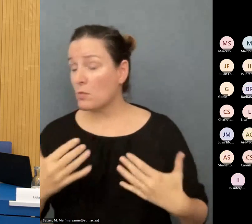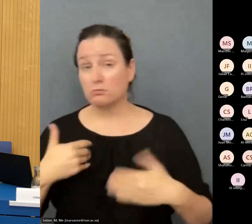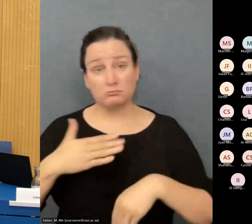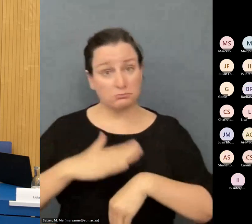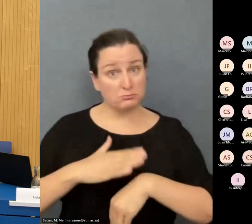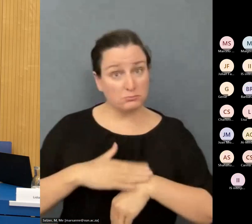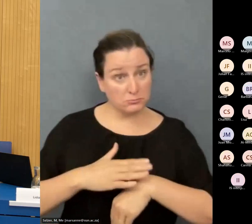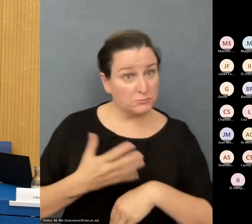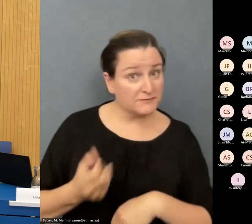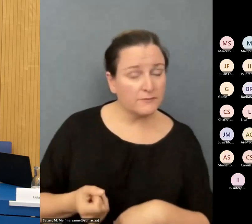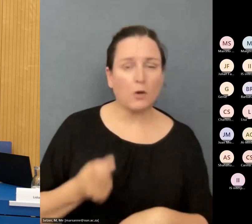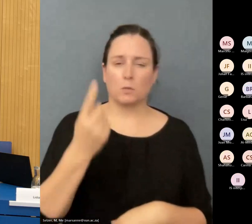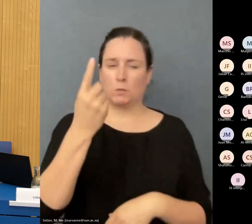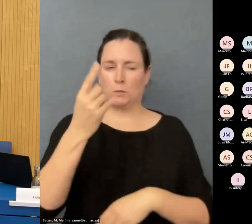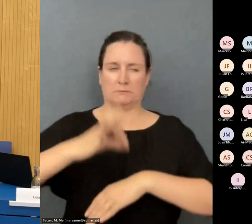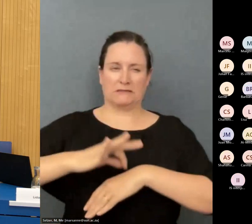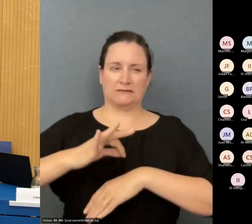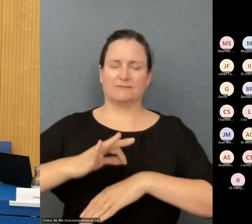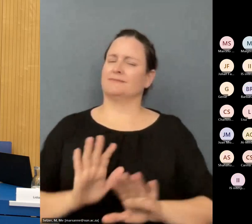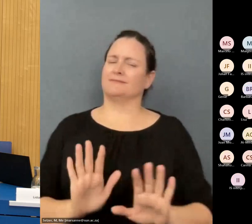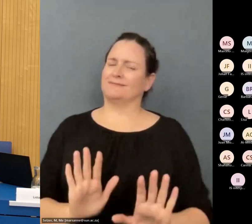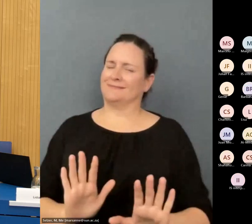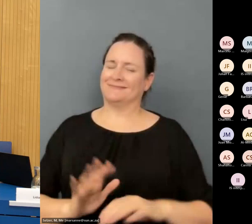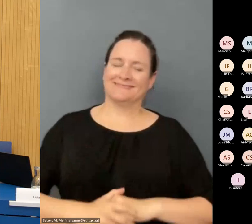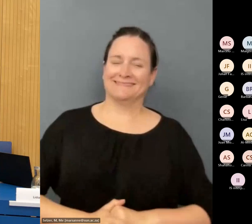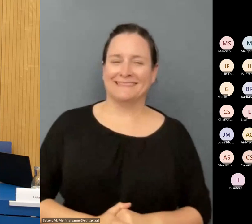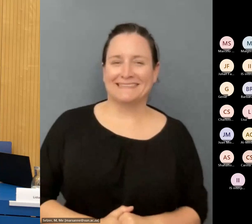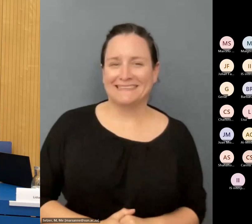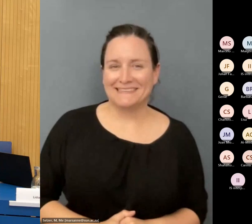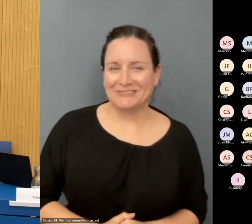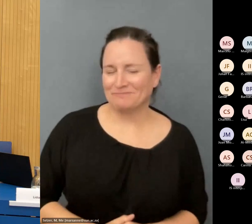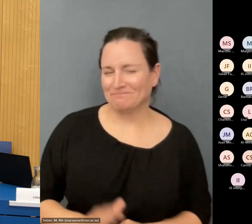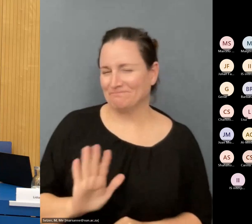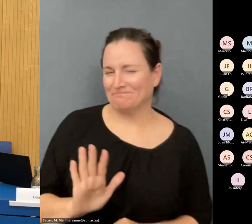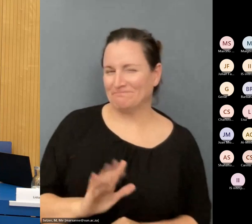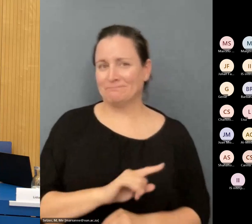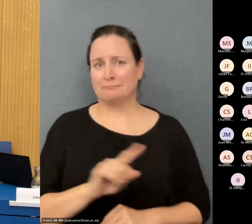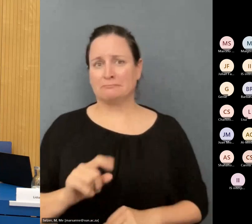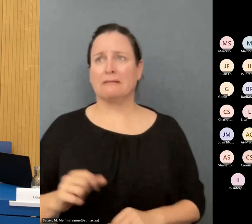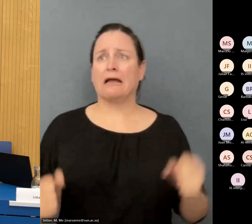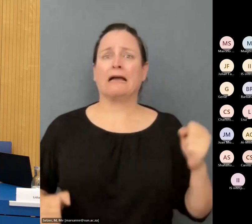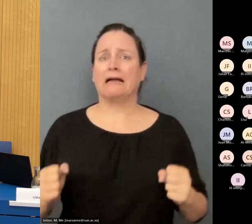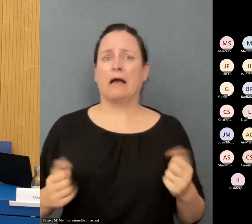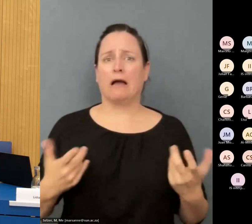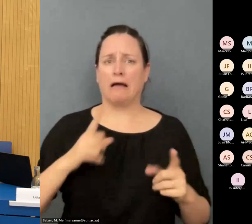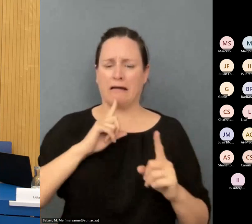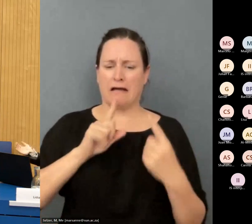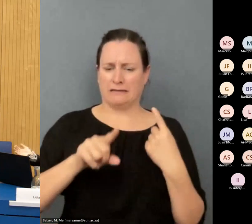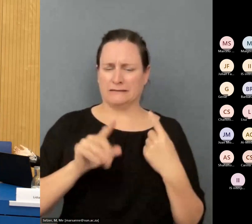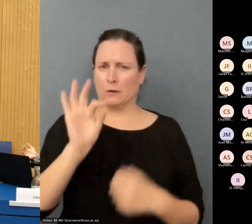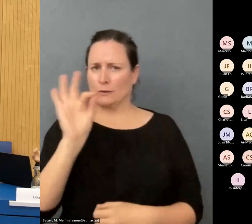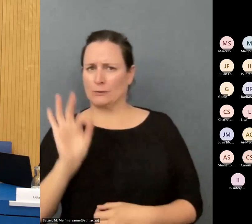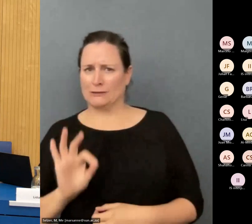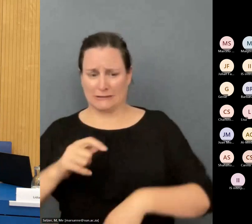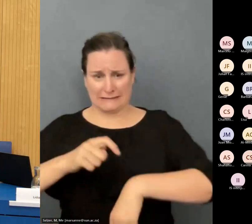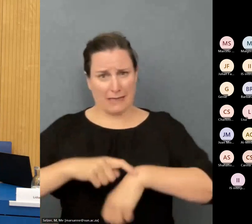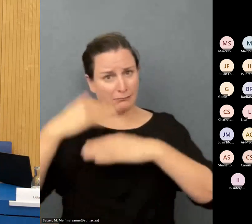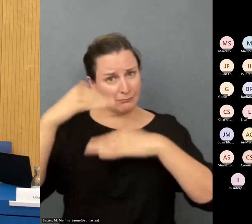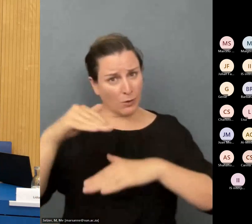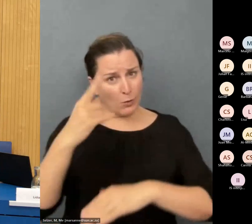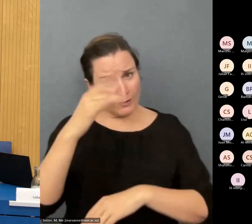just one minute oh no we're not gonna push it nobody will be able to answer i'll just ask a question and then that's it